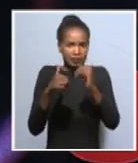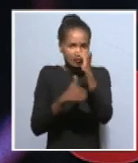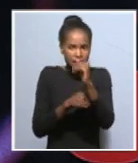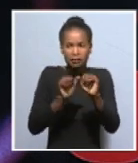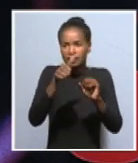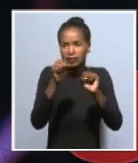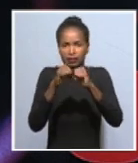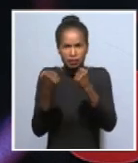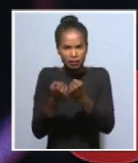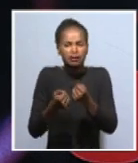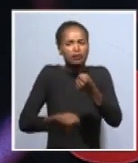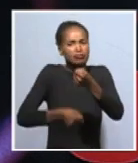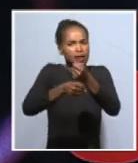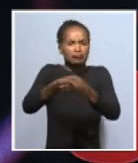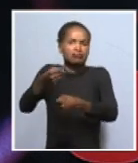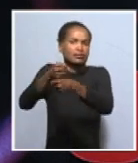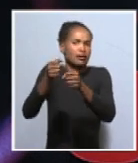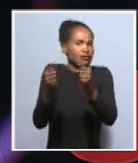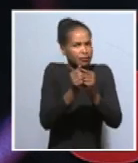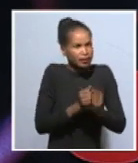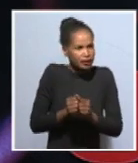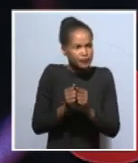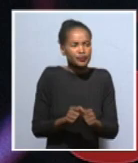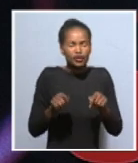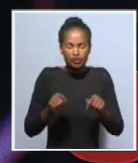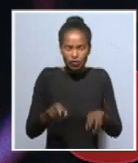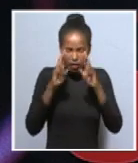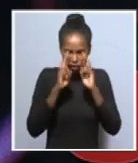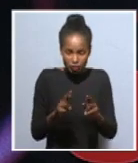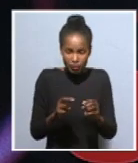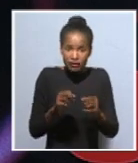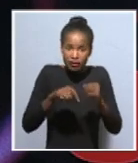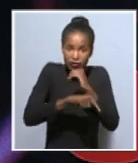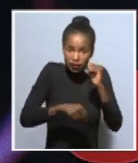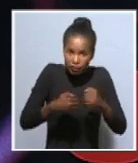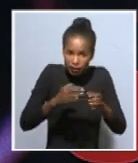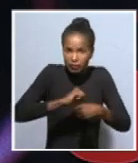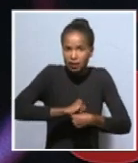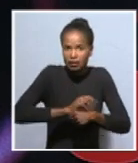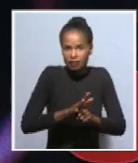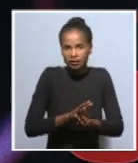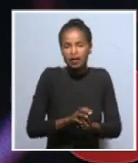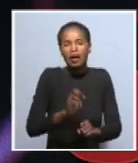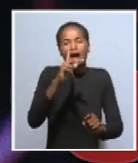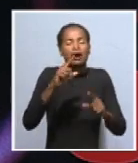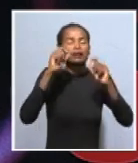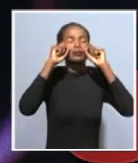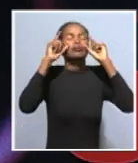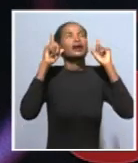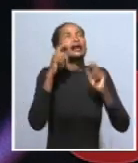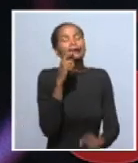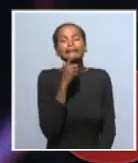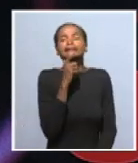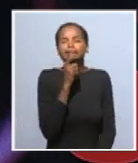hoping that at least this particular episode of COVID will bring the